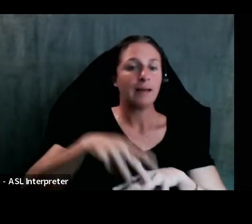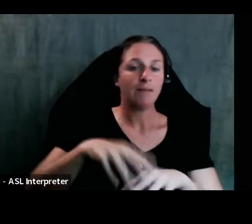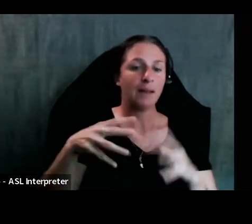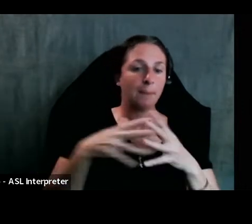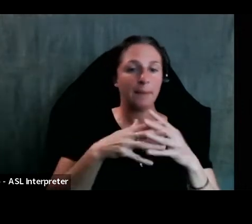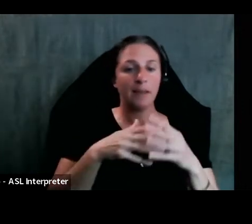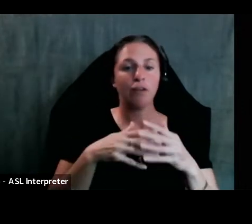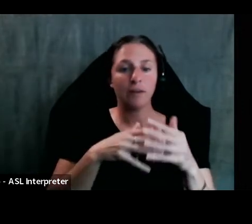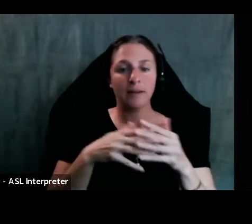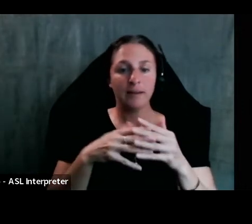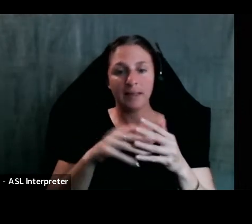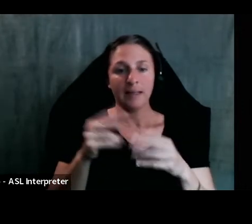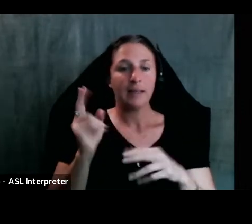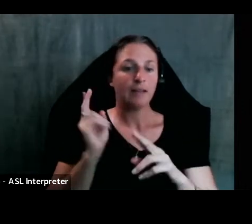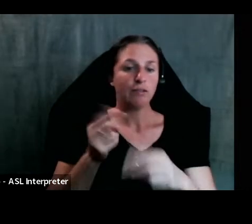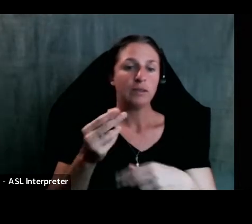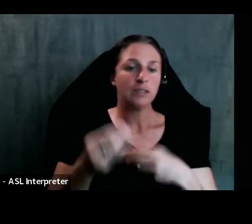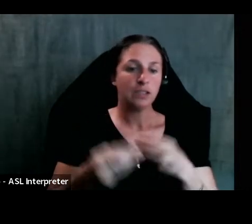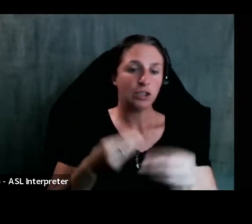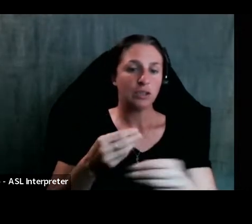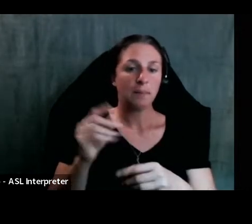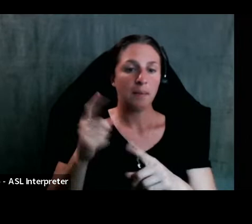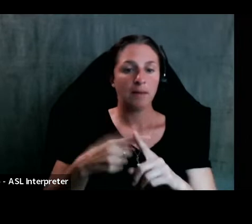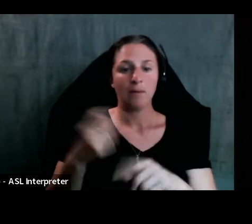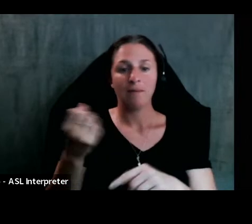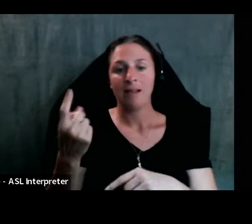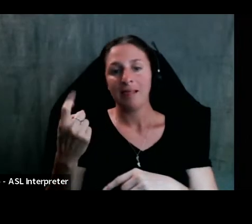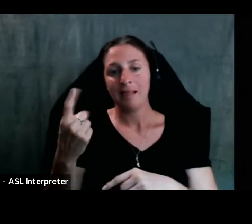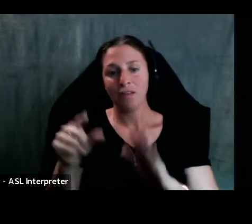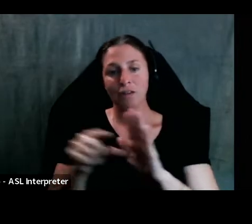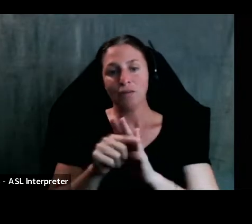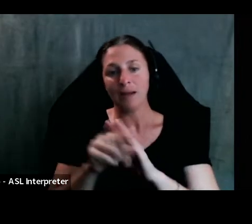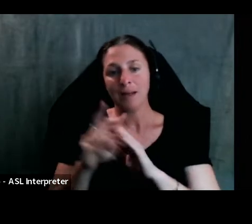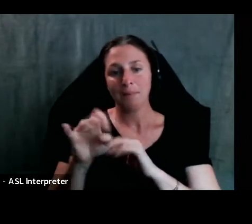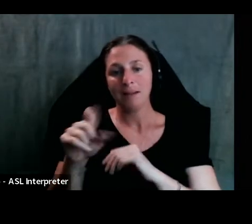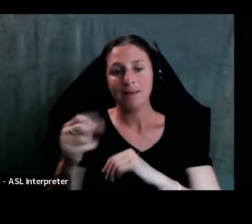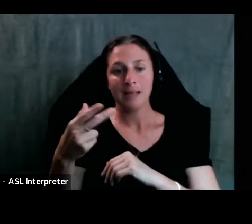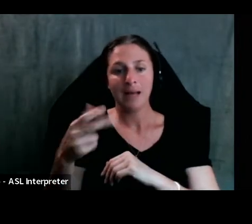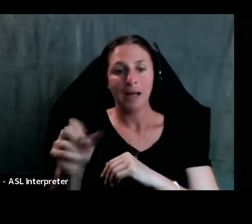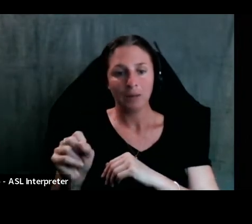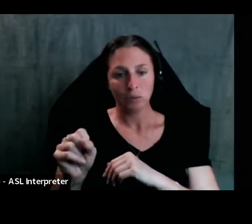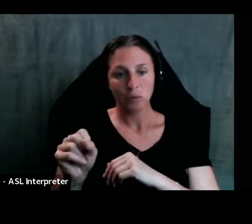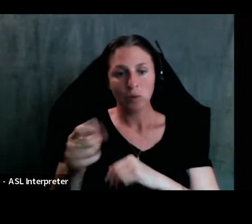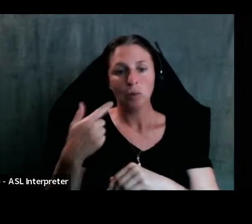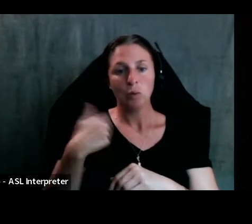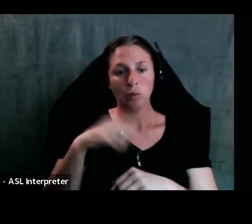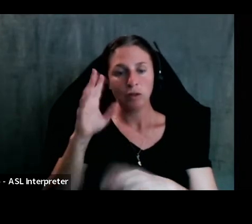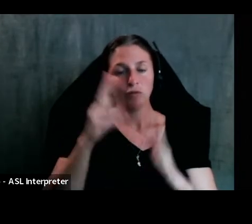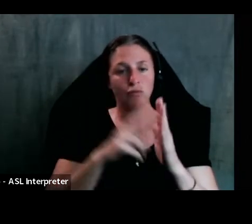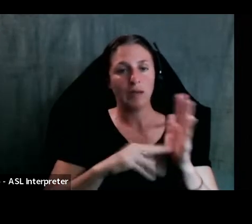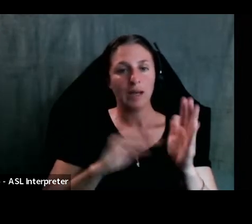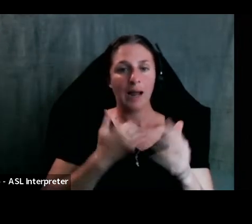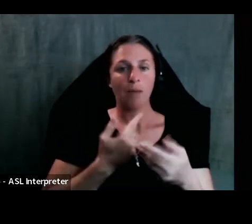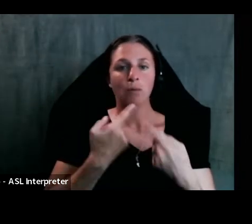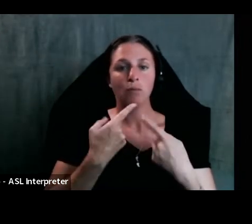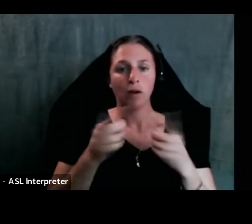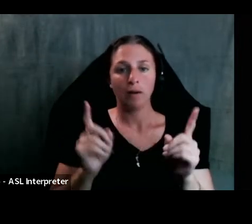11th grader from Mills High School, and a member of our Student Board Representative Council who will read our proclamation. So I'm going to hand